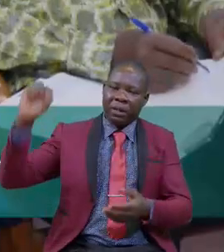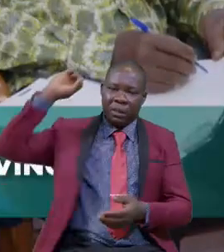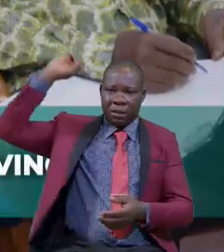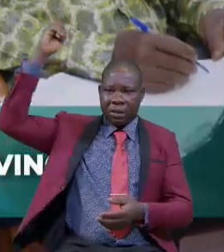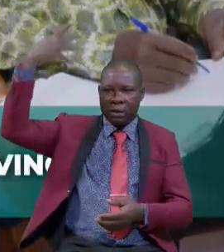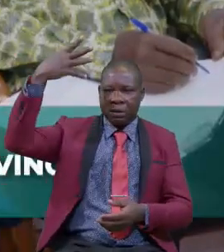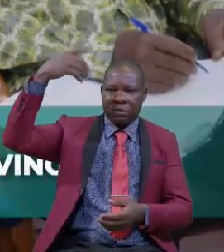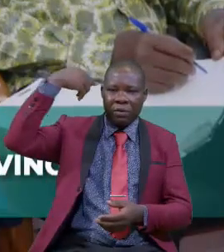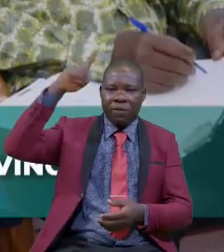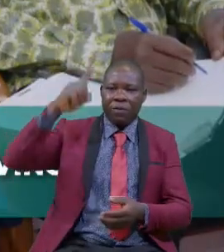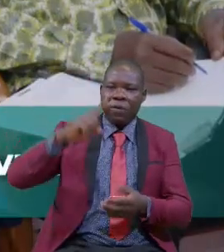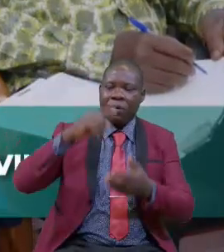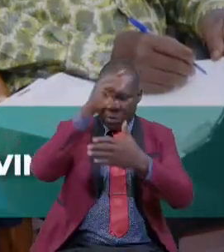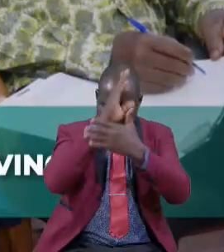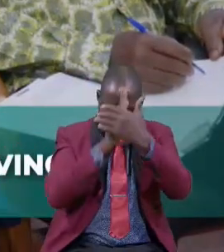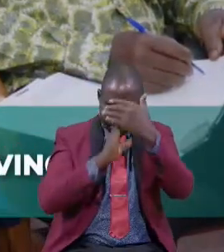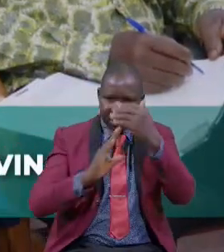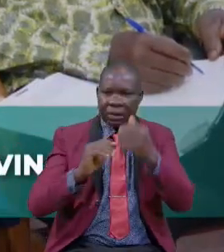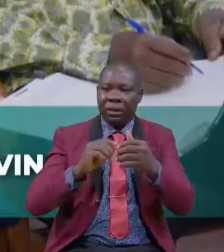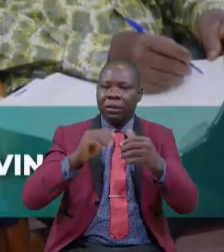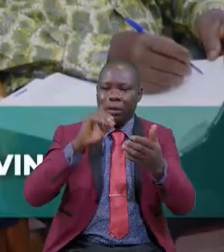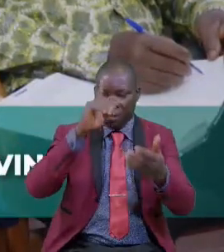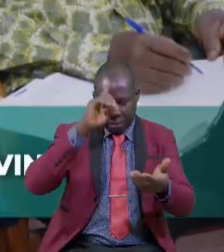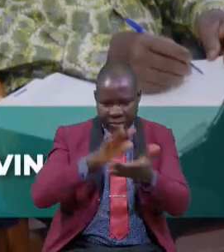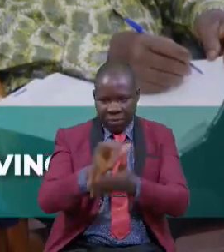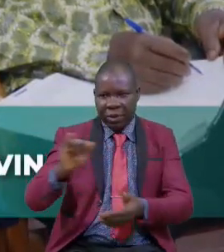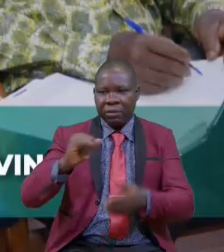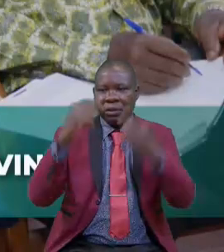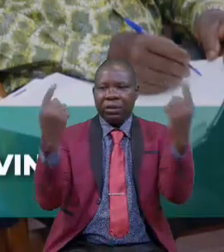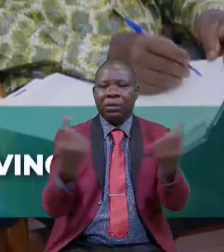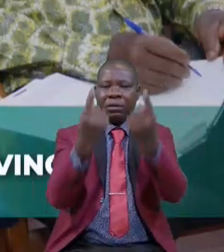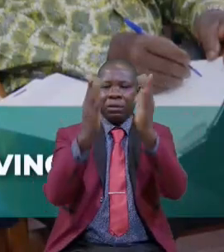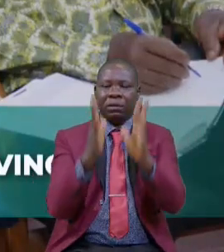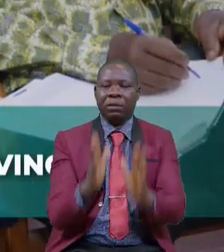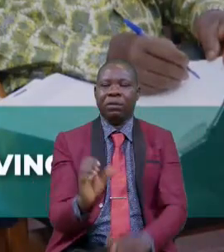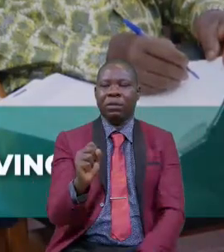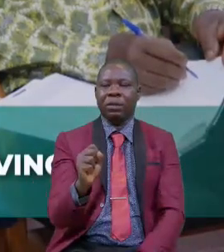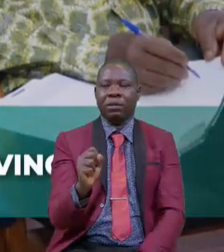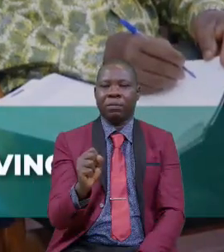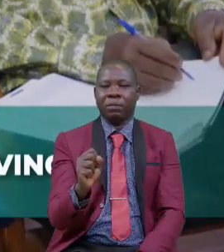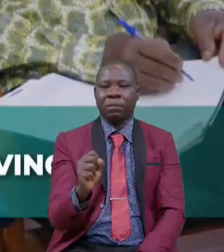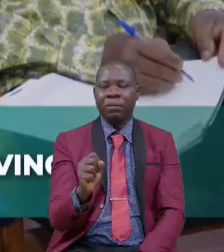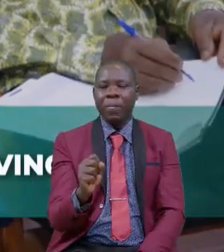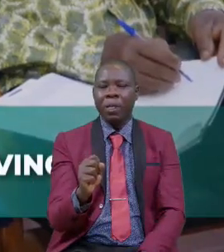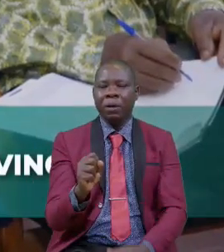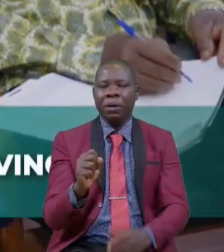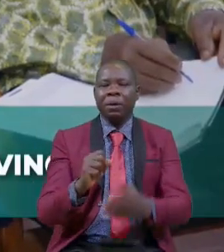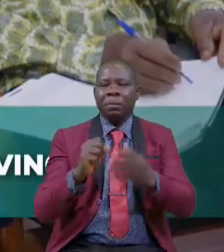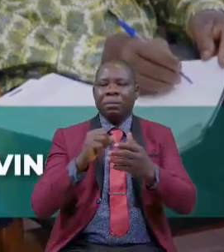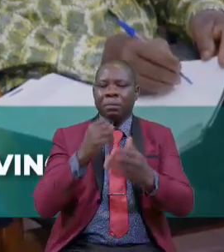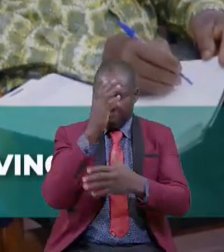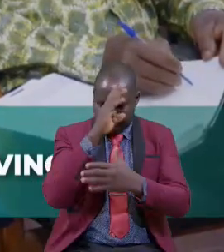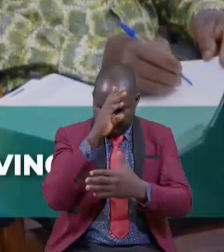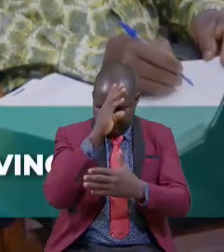penitent, believing sinners. Penitent, repentant, sorrowful. We're sorry for what we've done